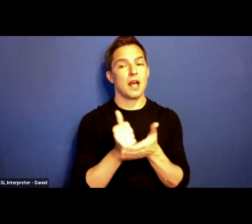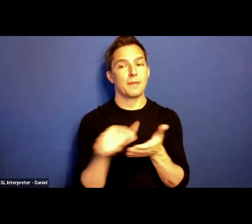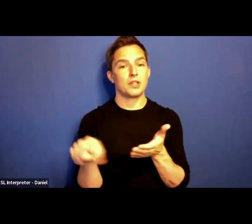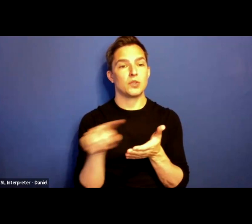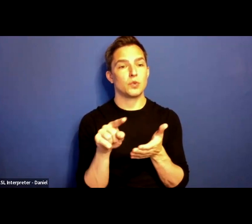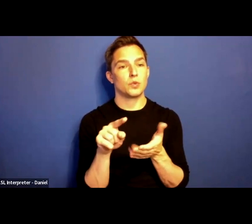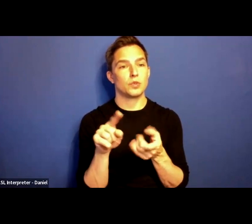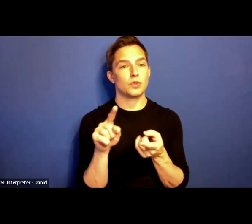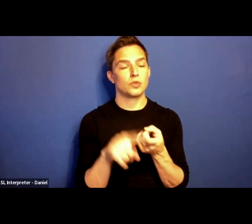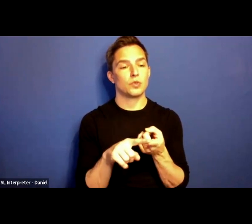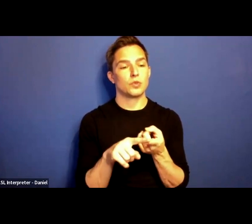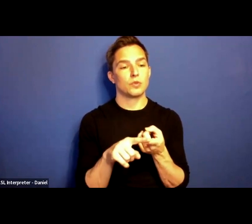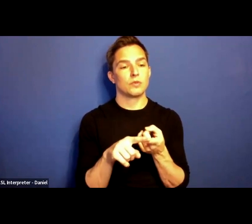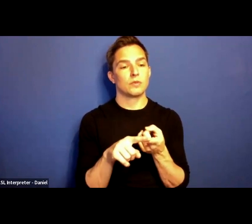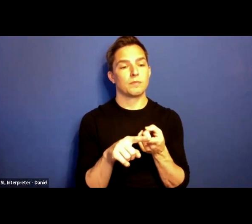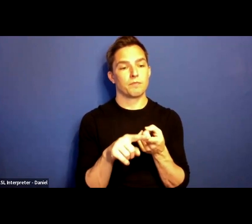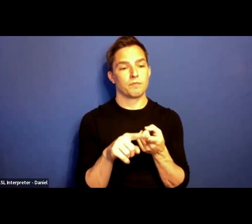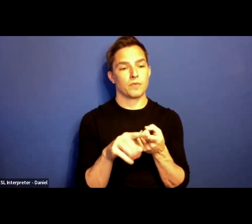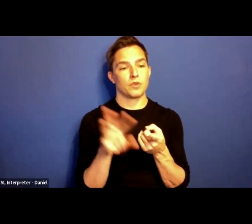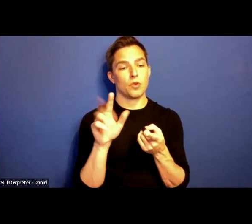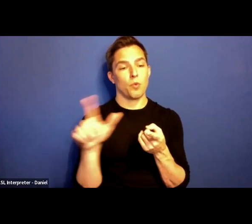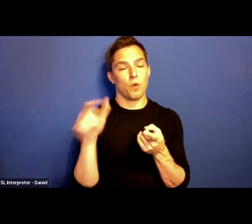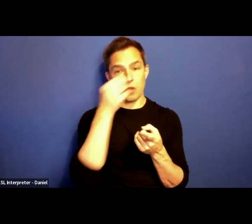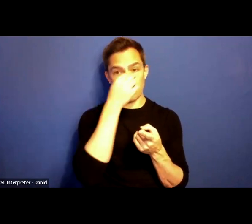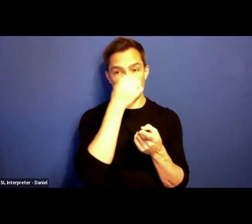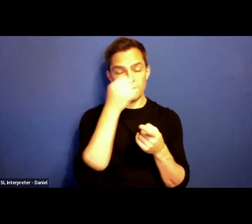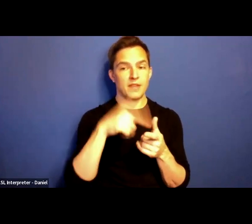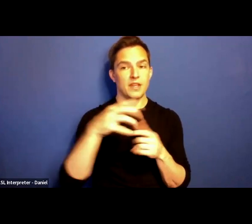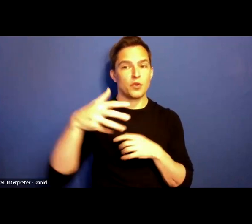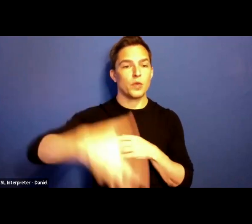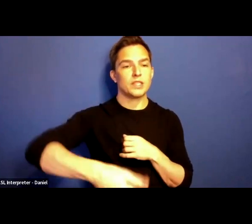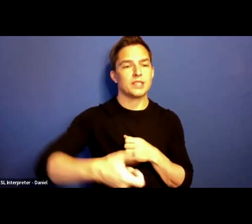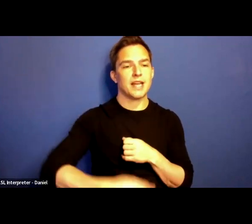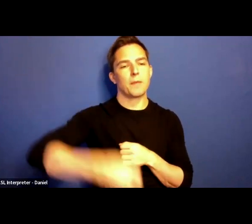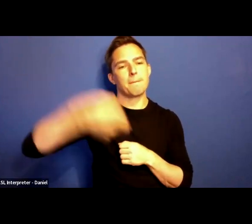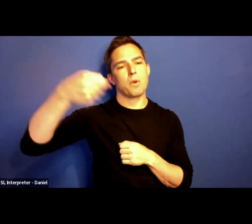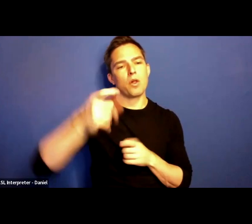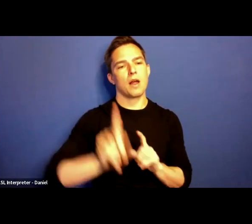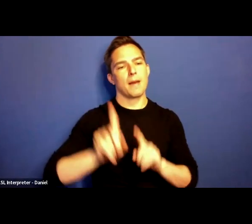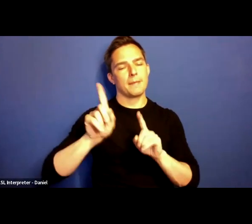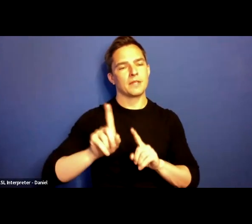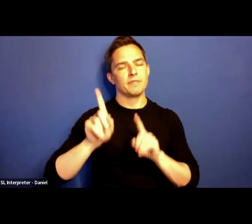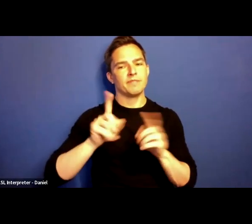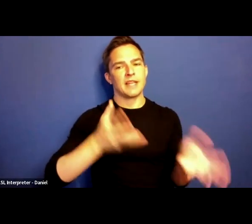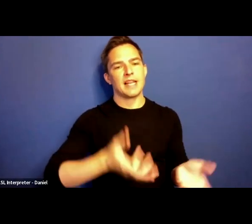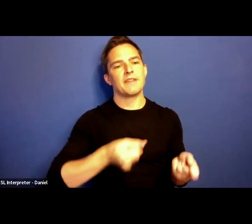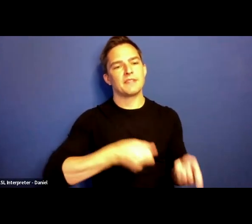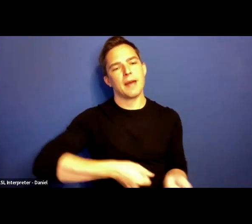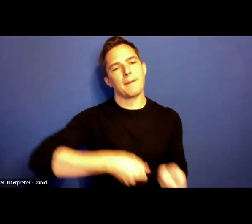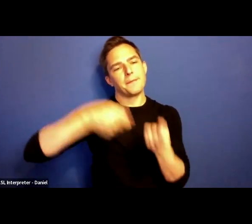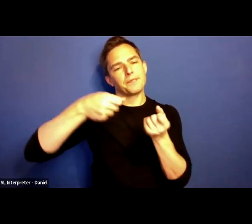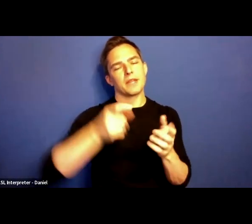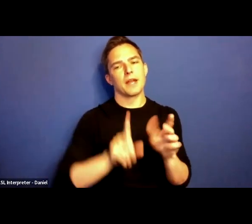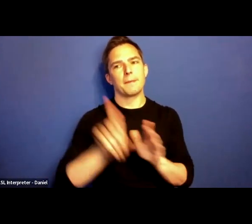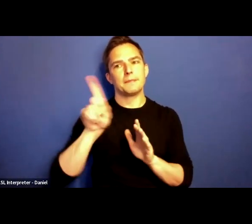wall so that you can reach down and pull me up, lifting you into the tree so you can